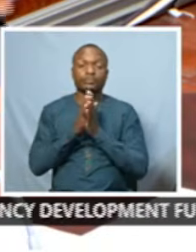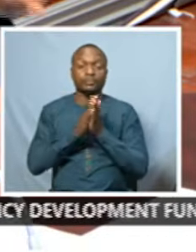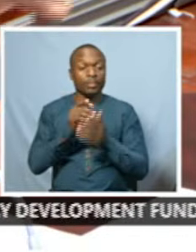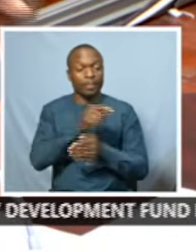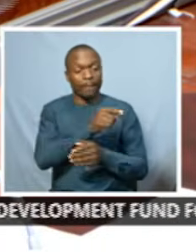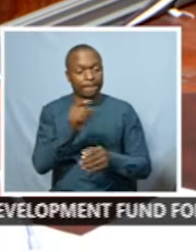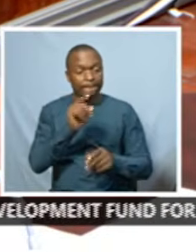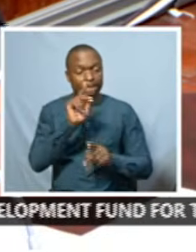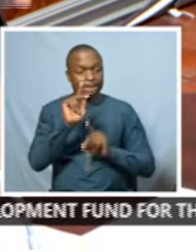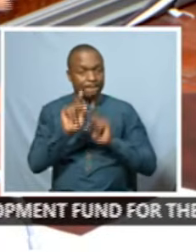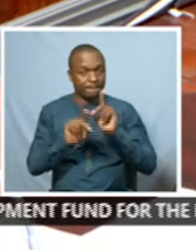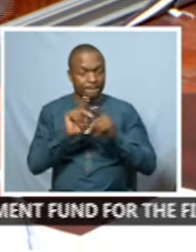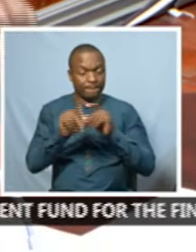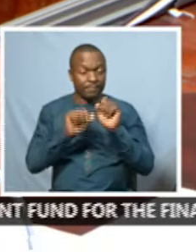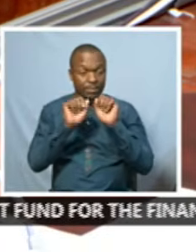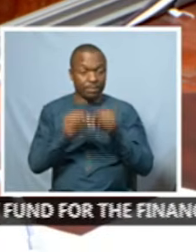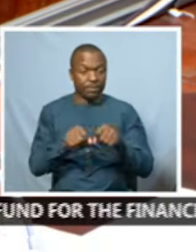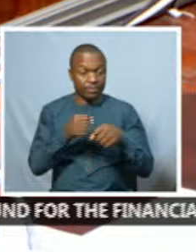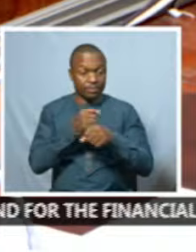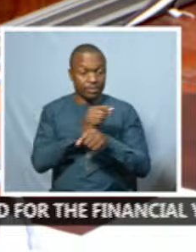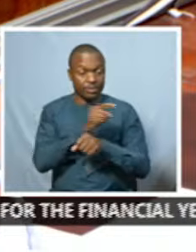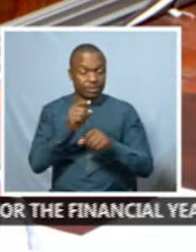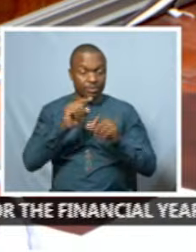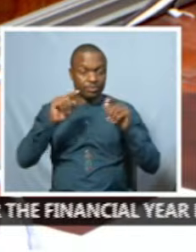are the people who can make you succeed or fall.